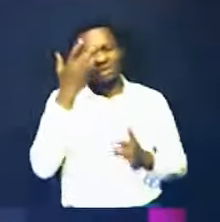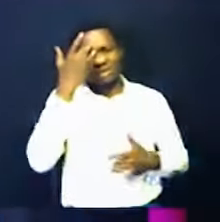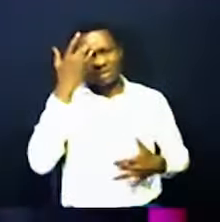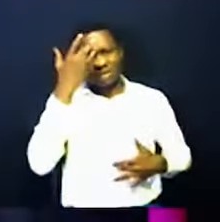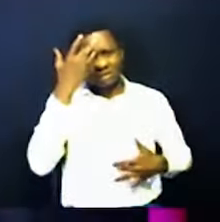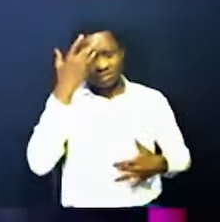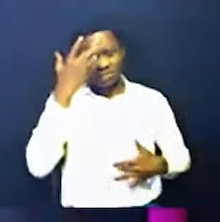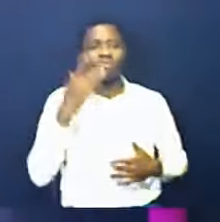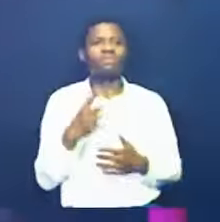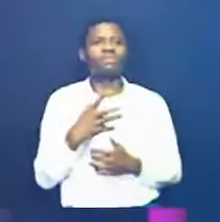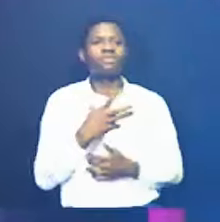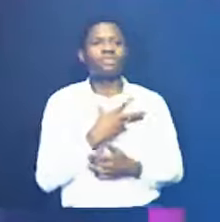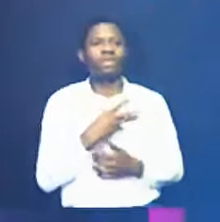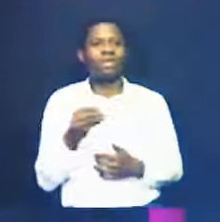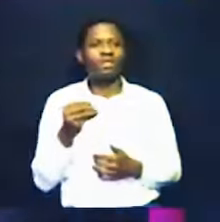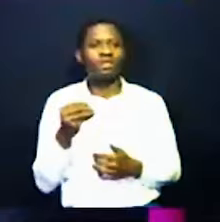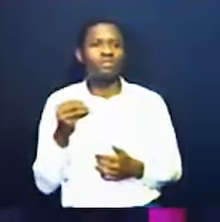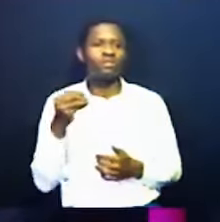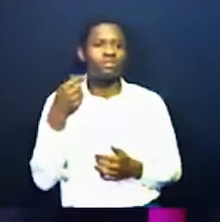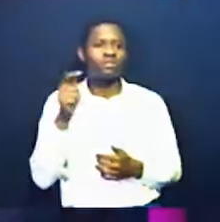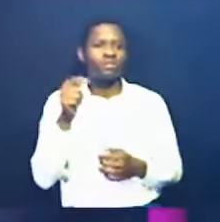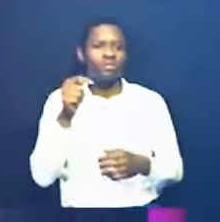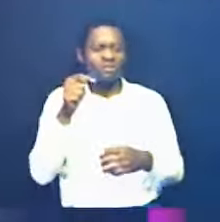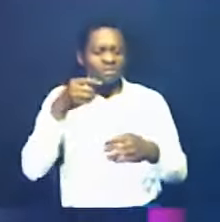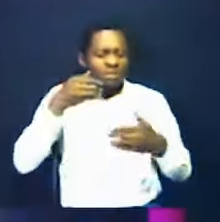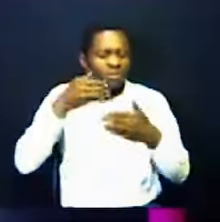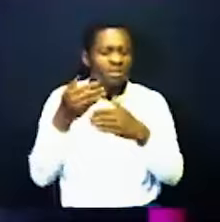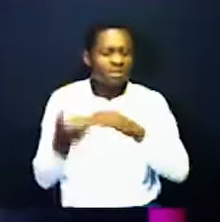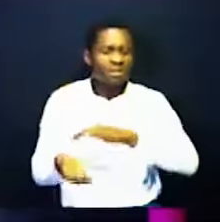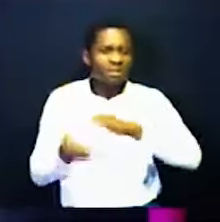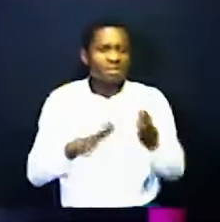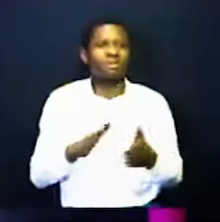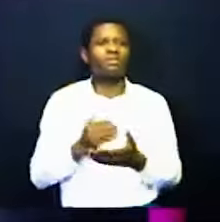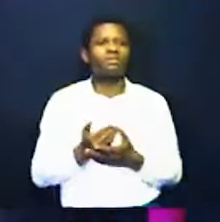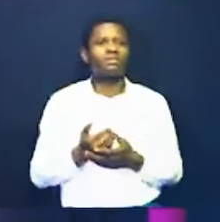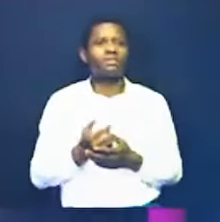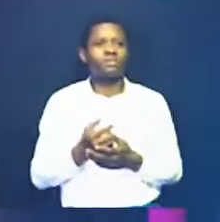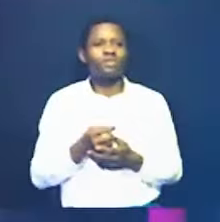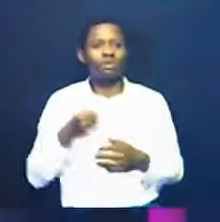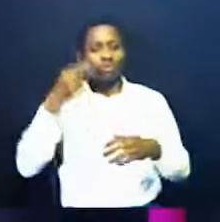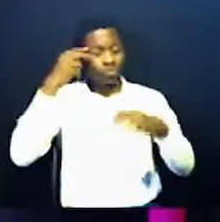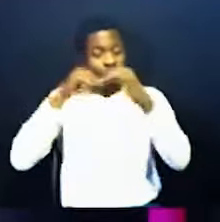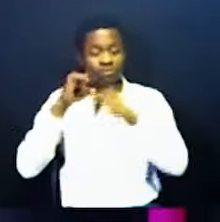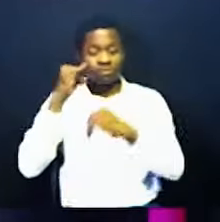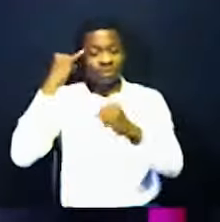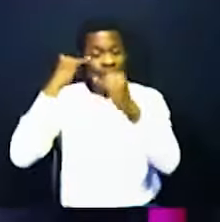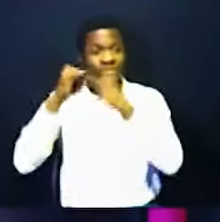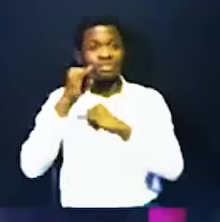Put your house in order, because you are going to die. You will not